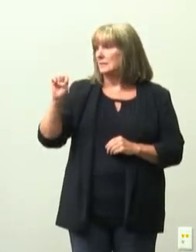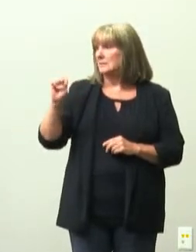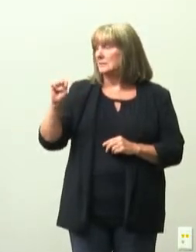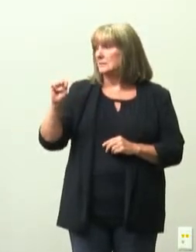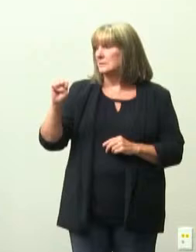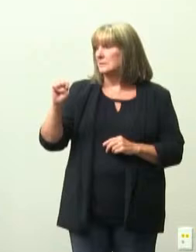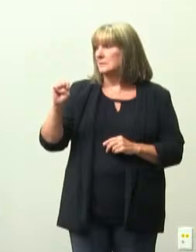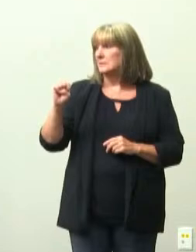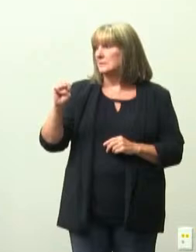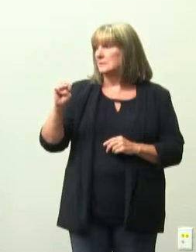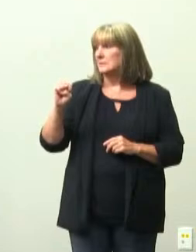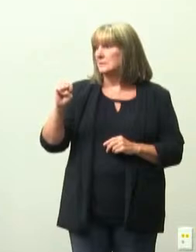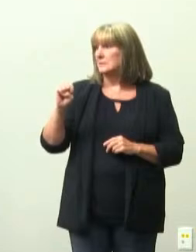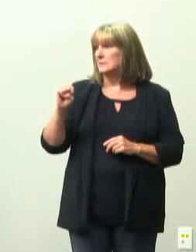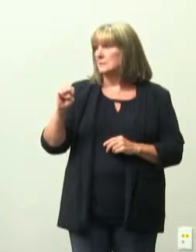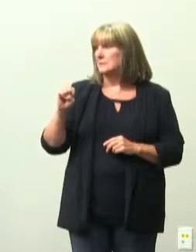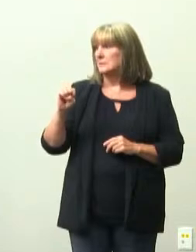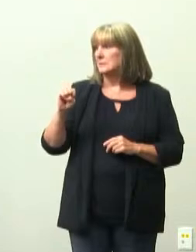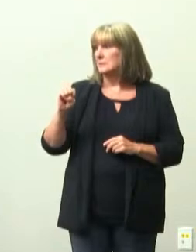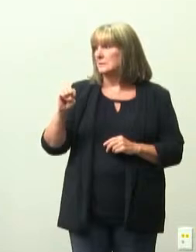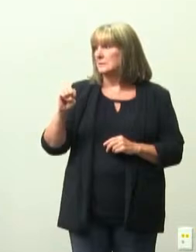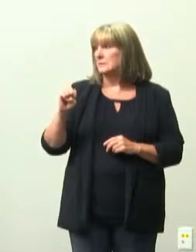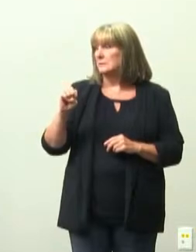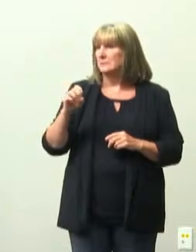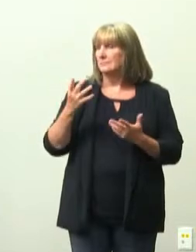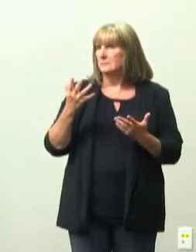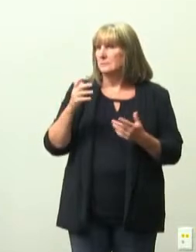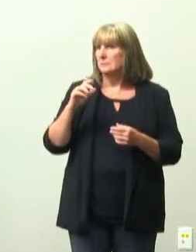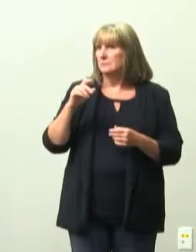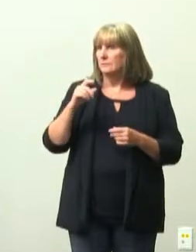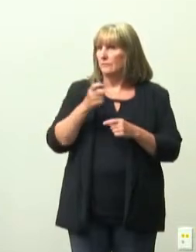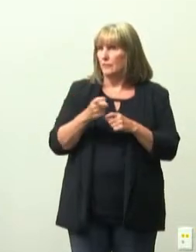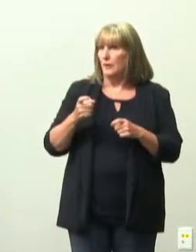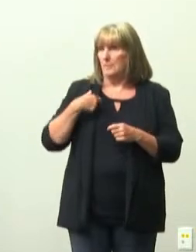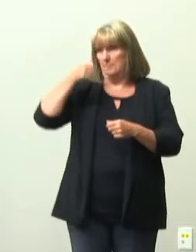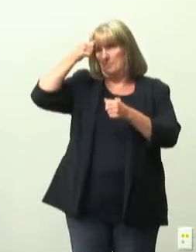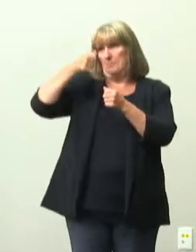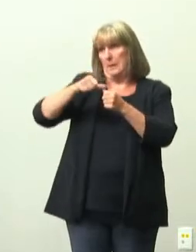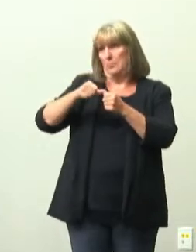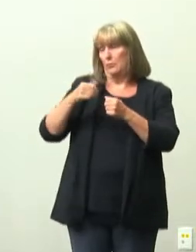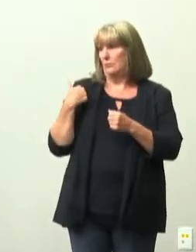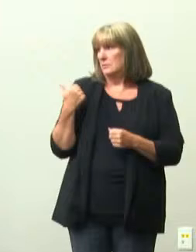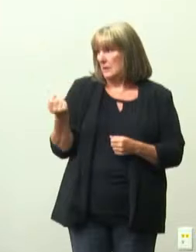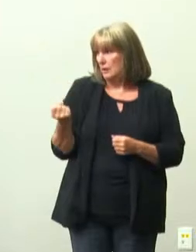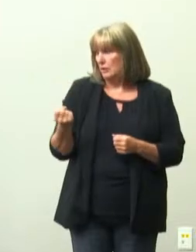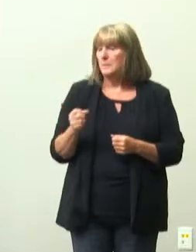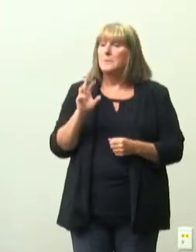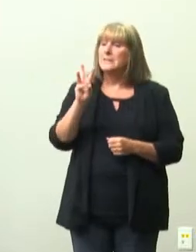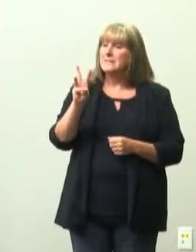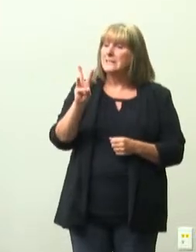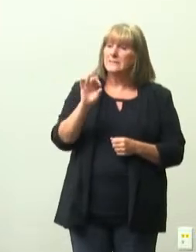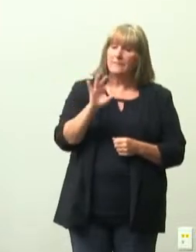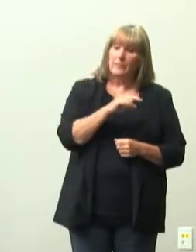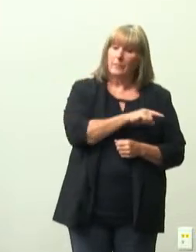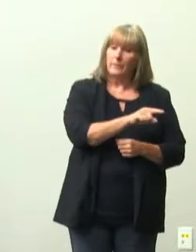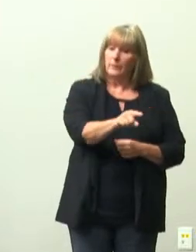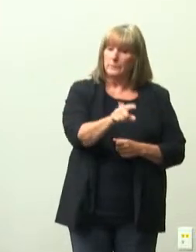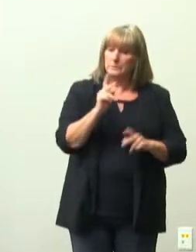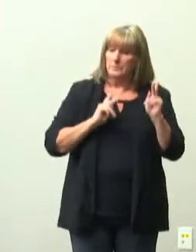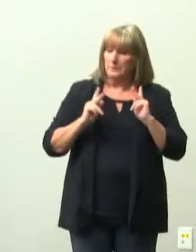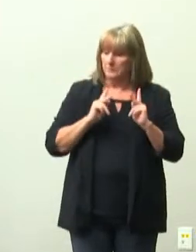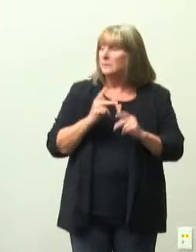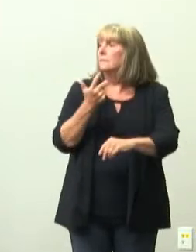had, this is still really right on the top of my head, Saturday, 6 of those individuals